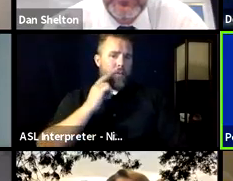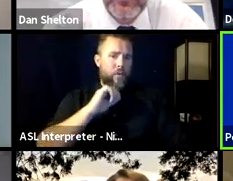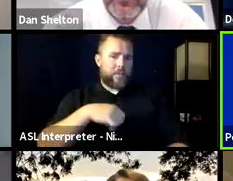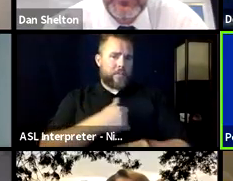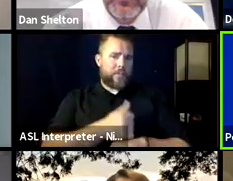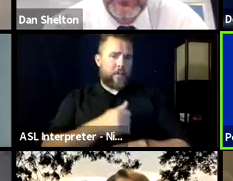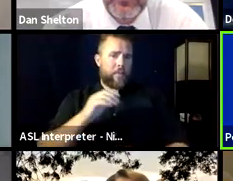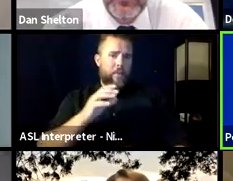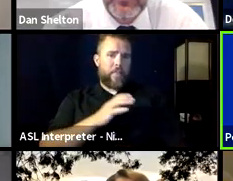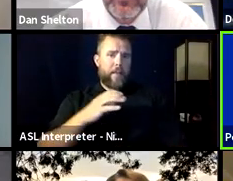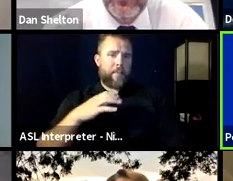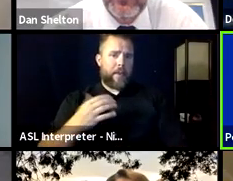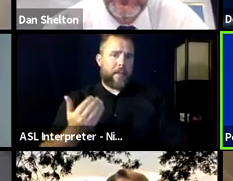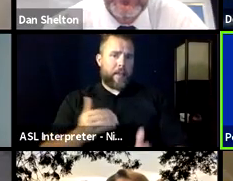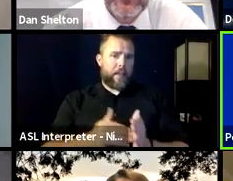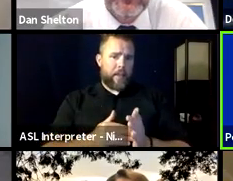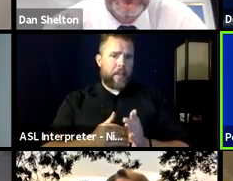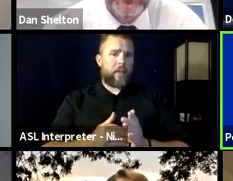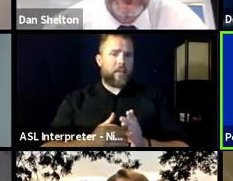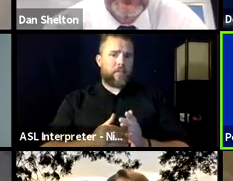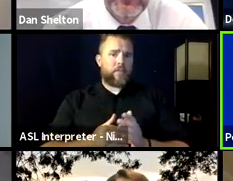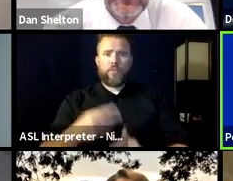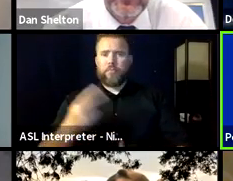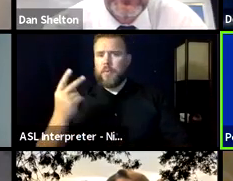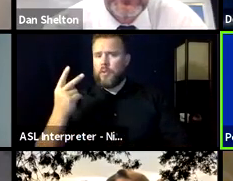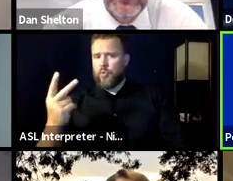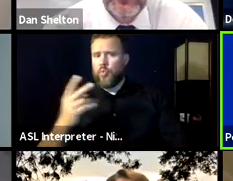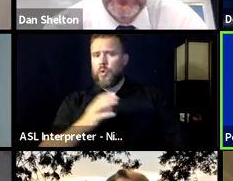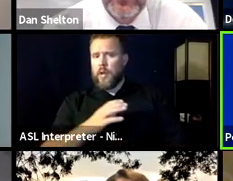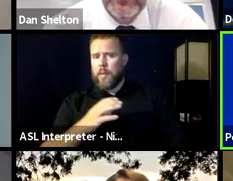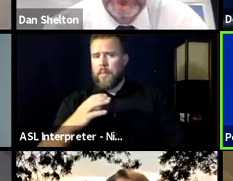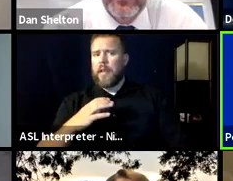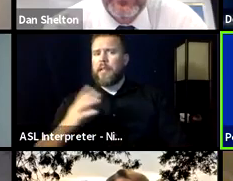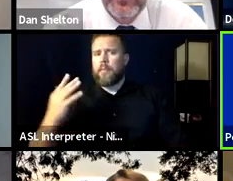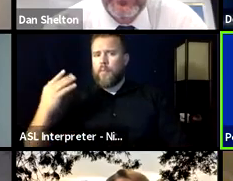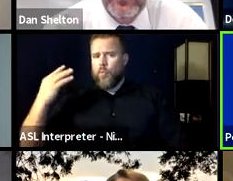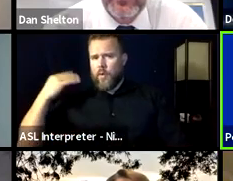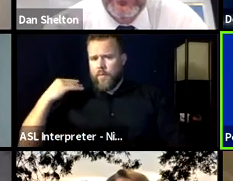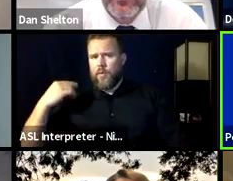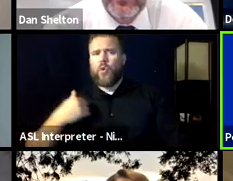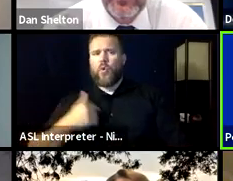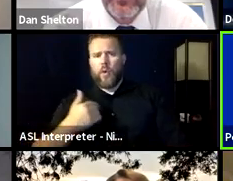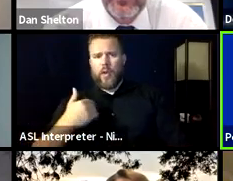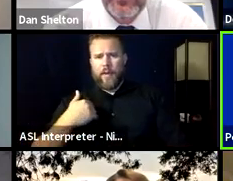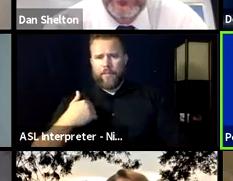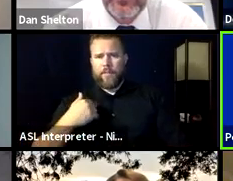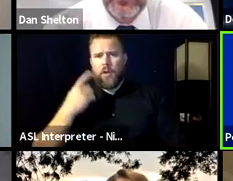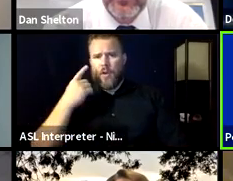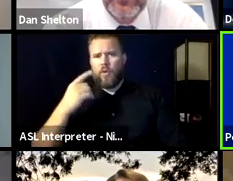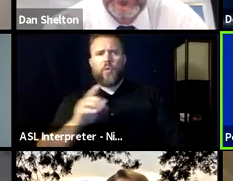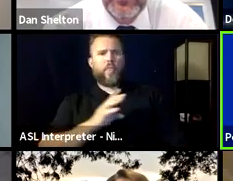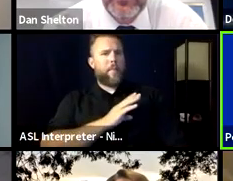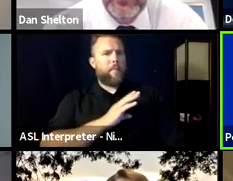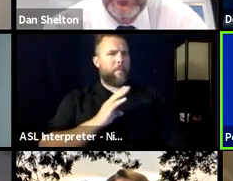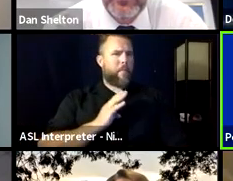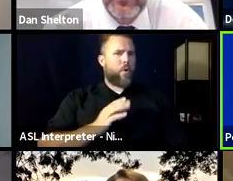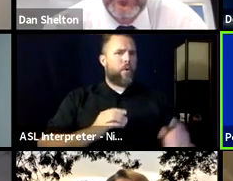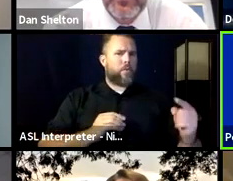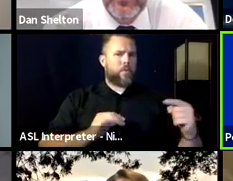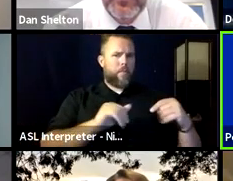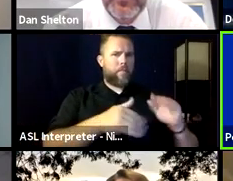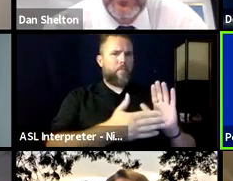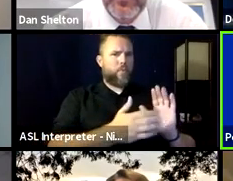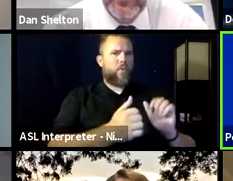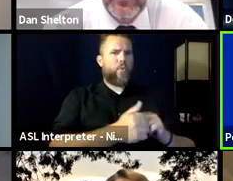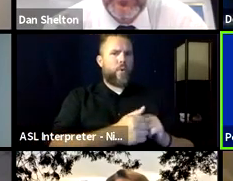been, over the years, 2 committees formed. One that actually came to the board with a proposal probably about 3 years ago that the